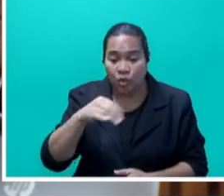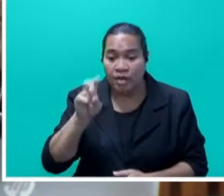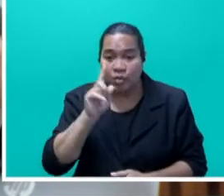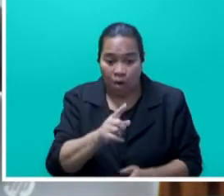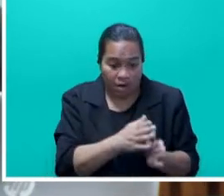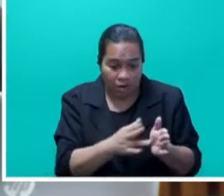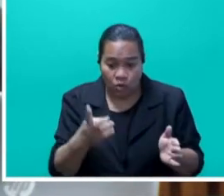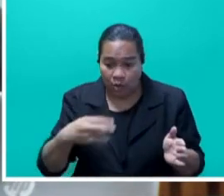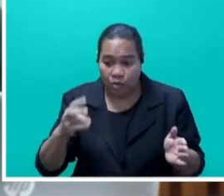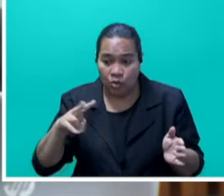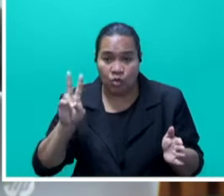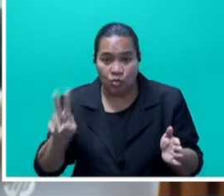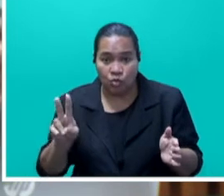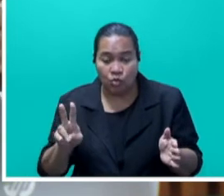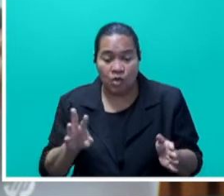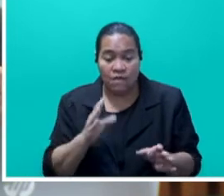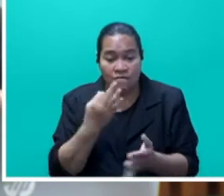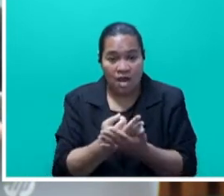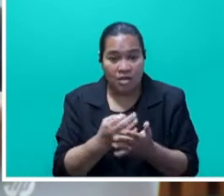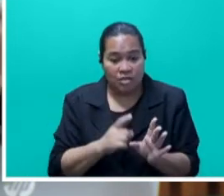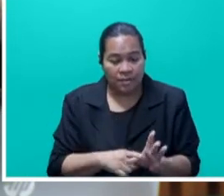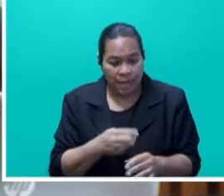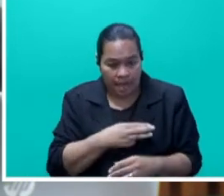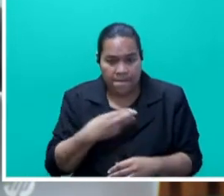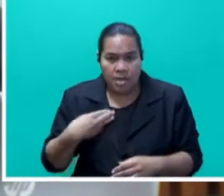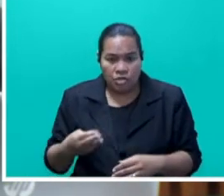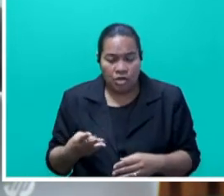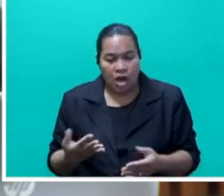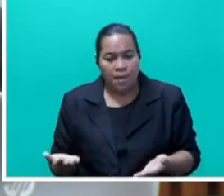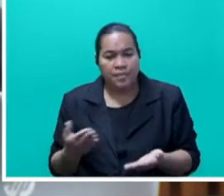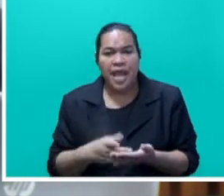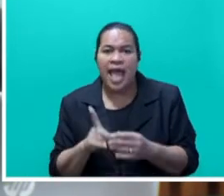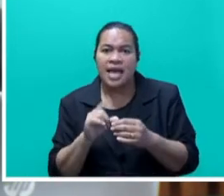2021-2022 financial year, the ministry has recorded an additional